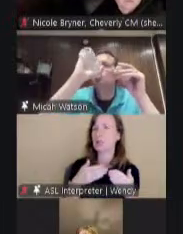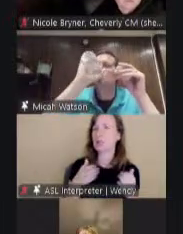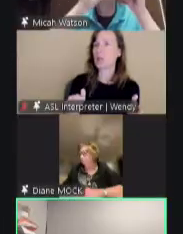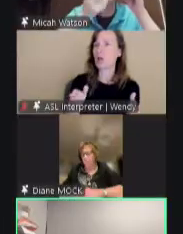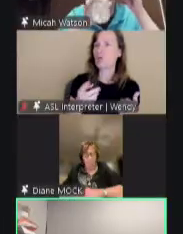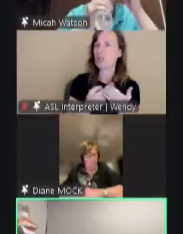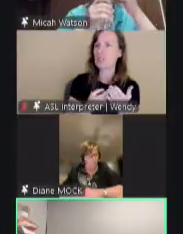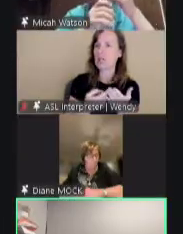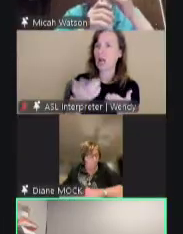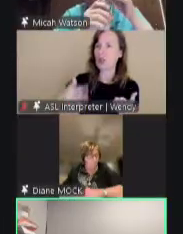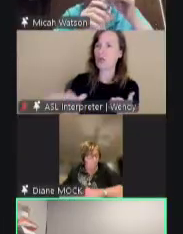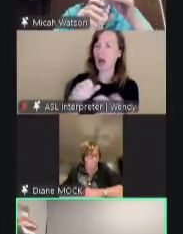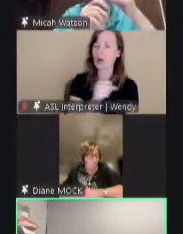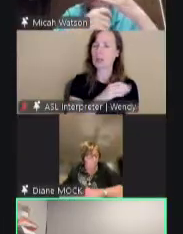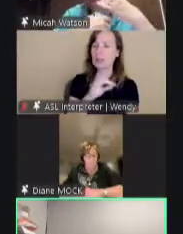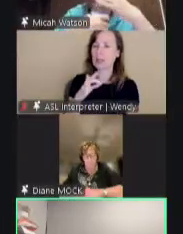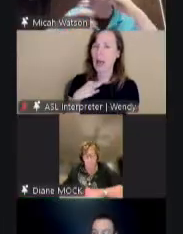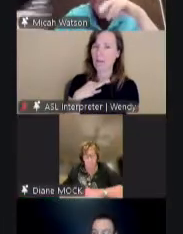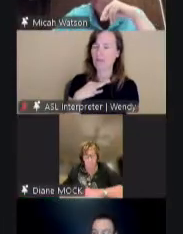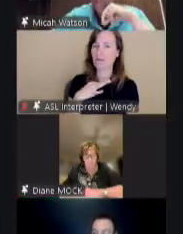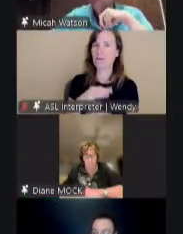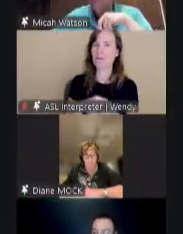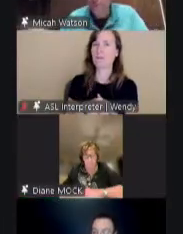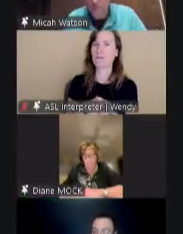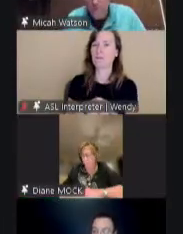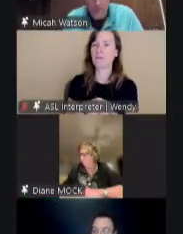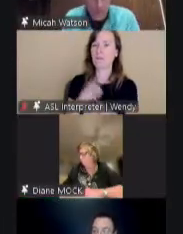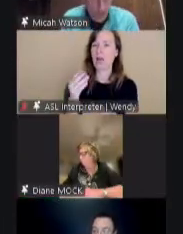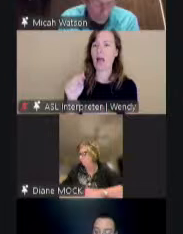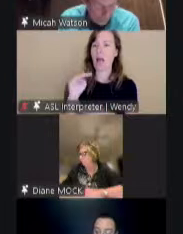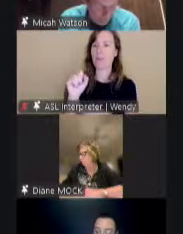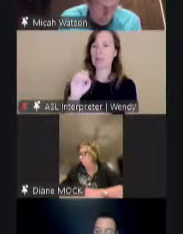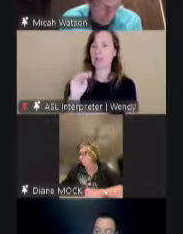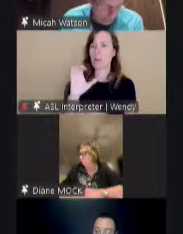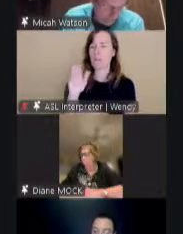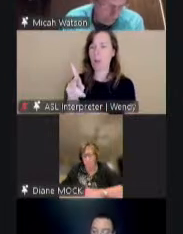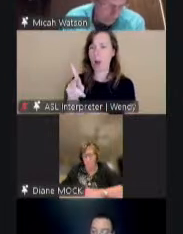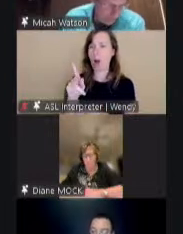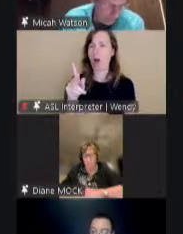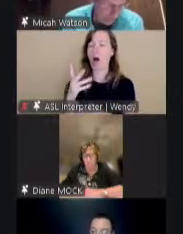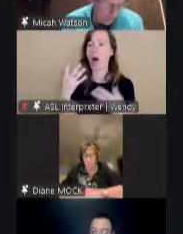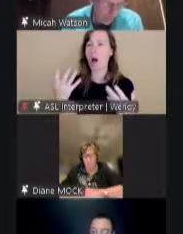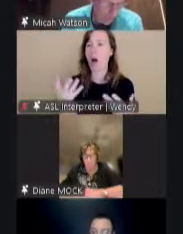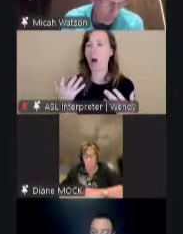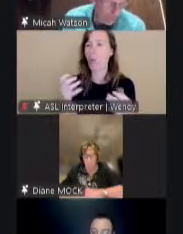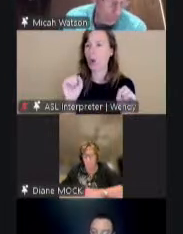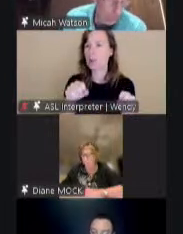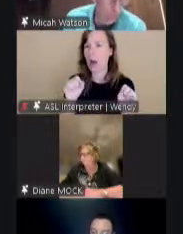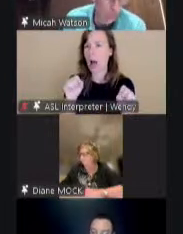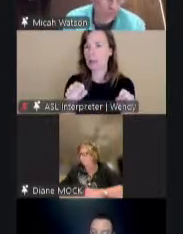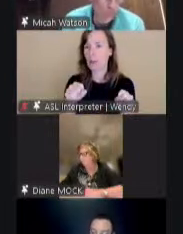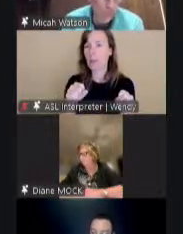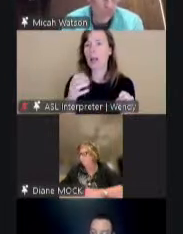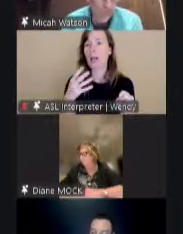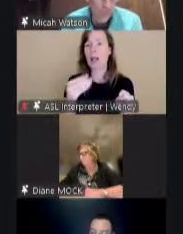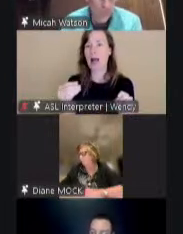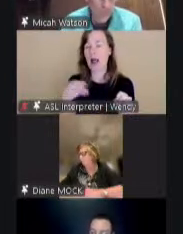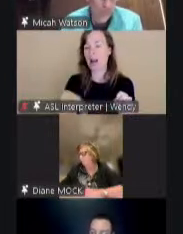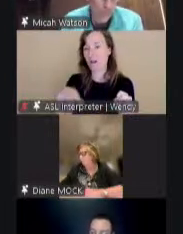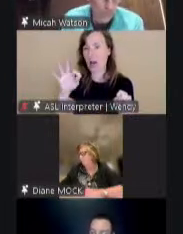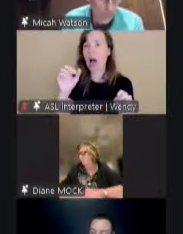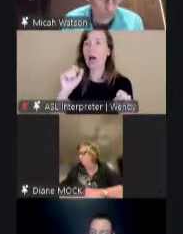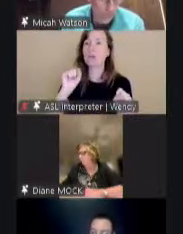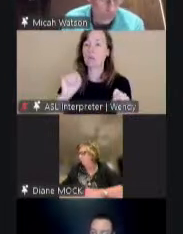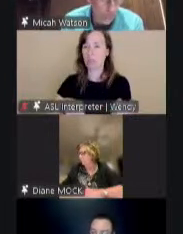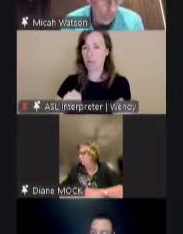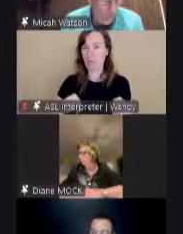staff, and then asking Ms. Mock if this was possible. And after finding out that this was